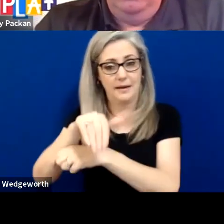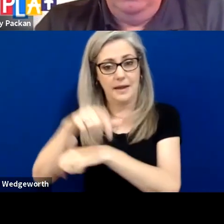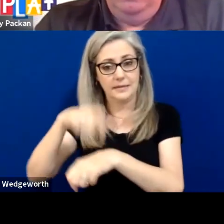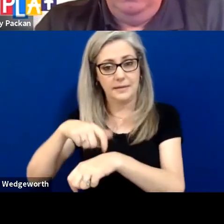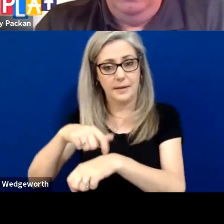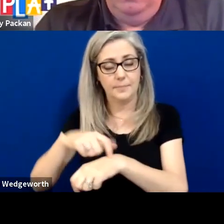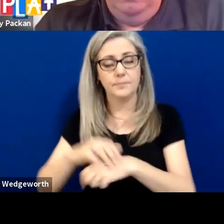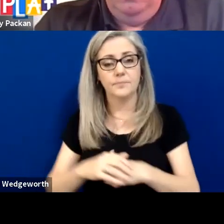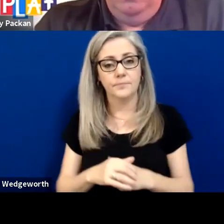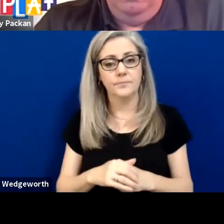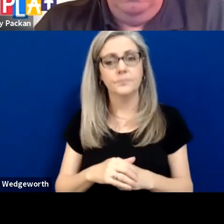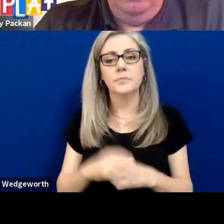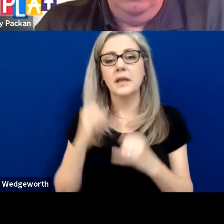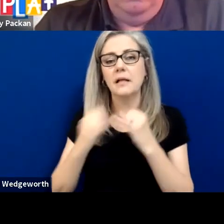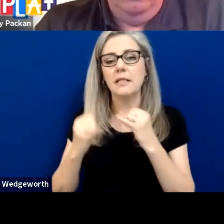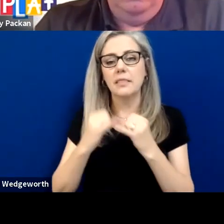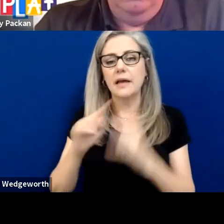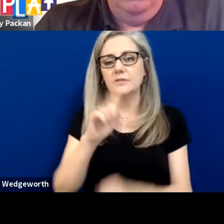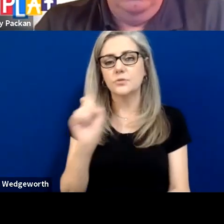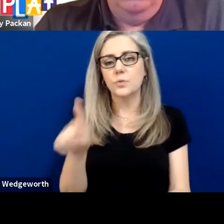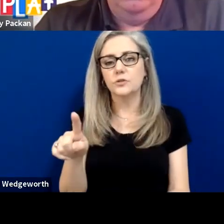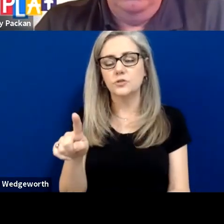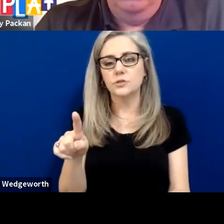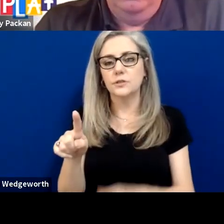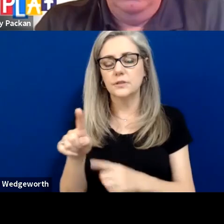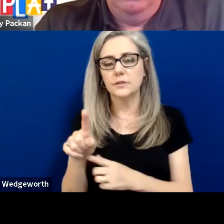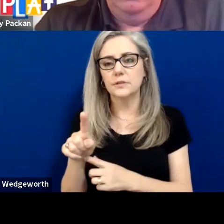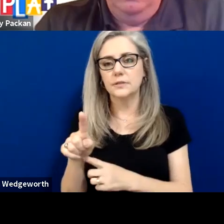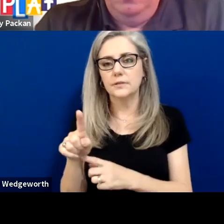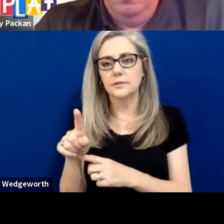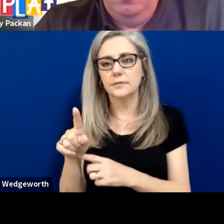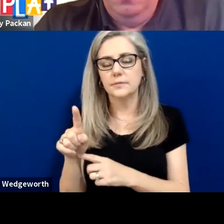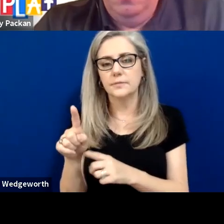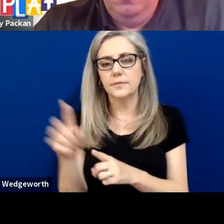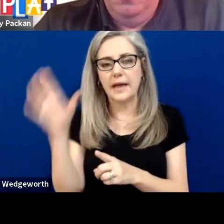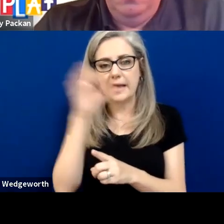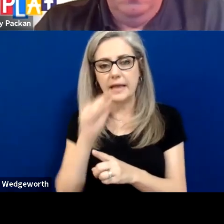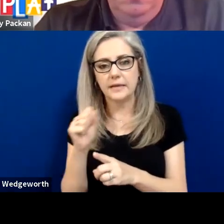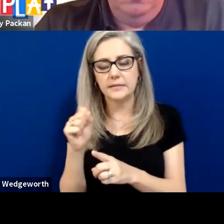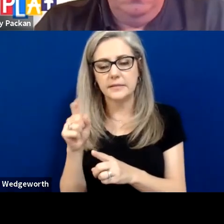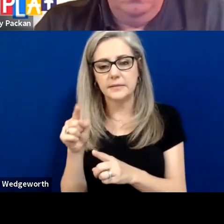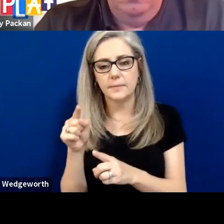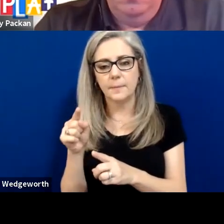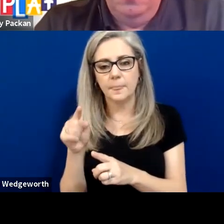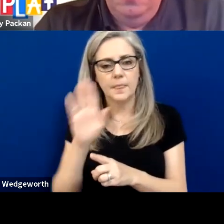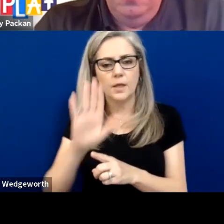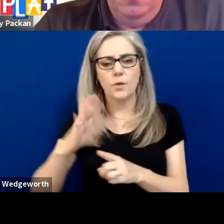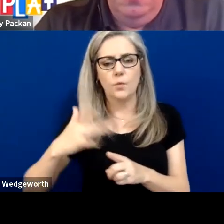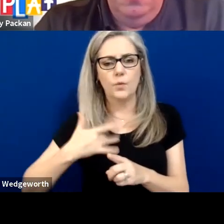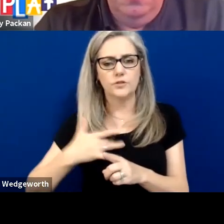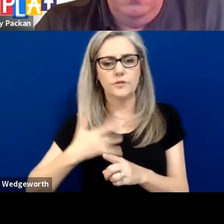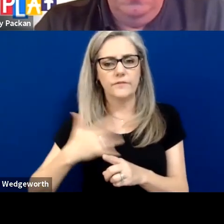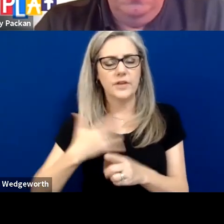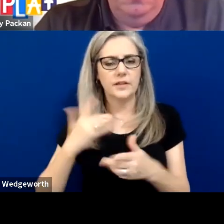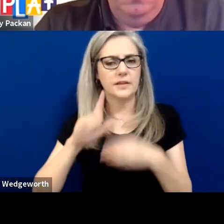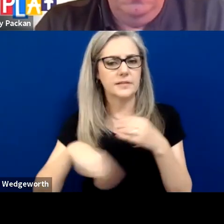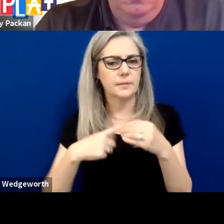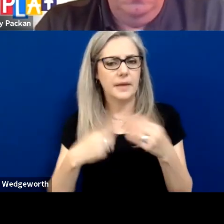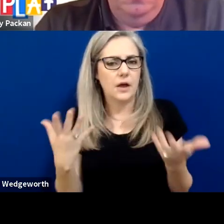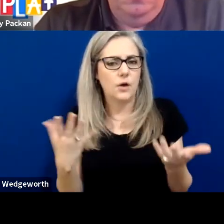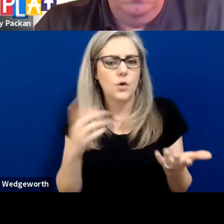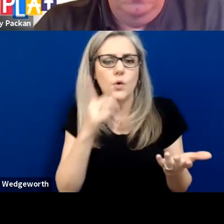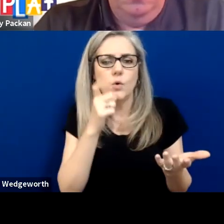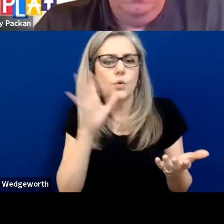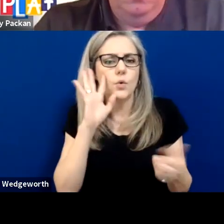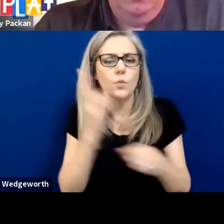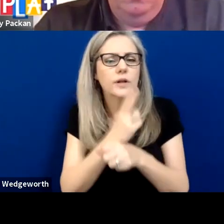last question was, I guess, what's your feelings on who will